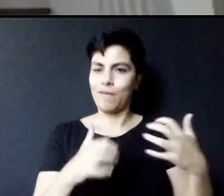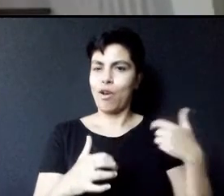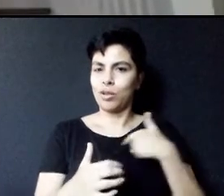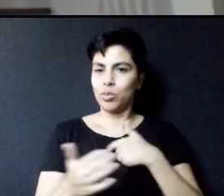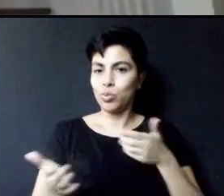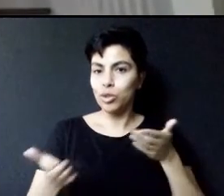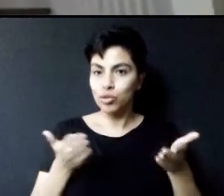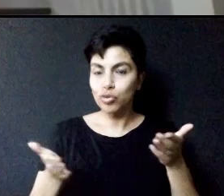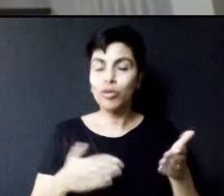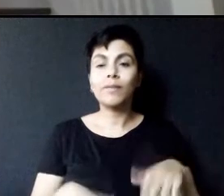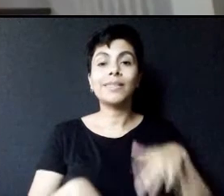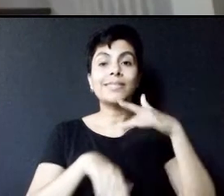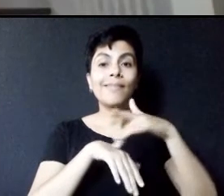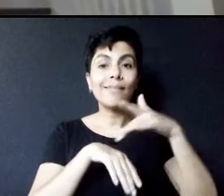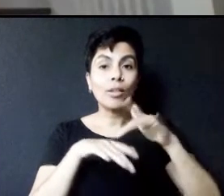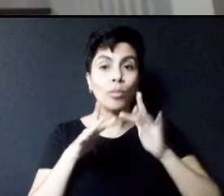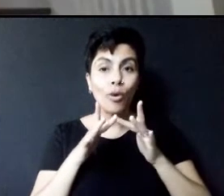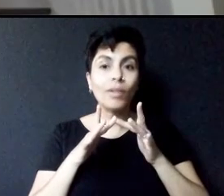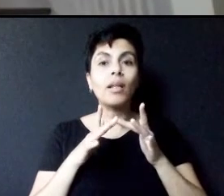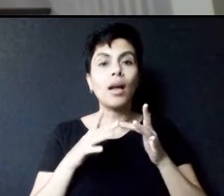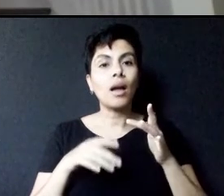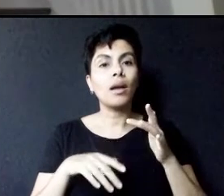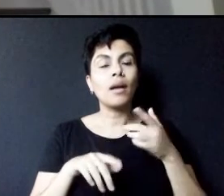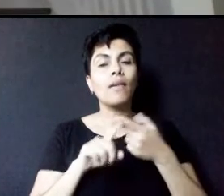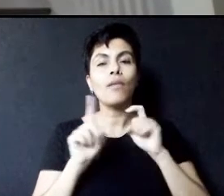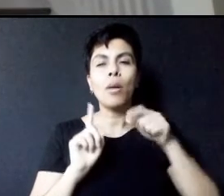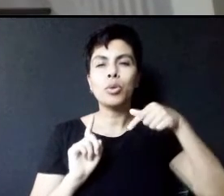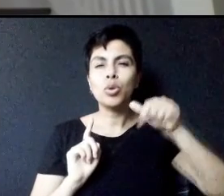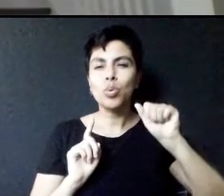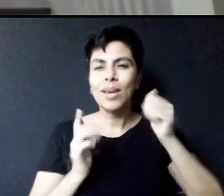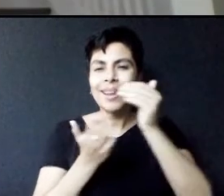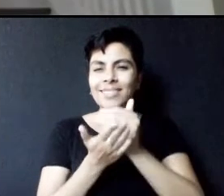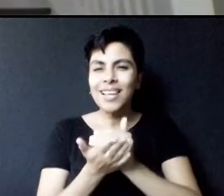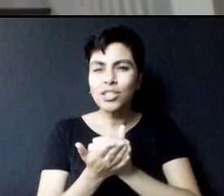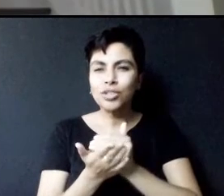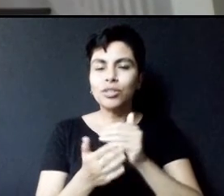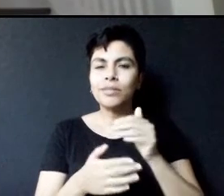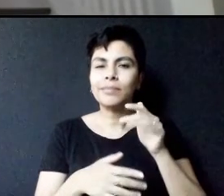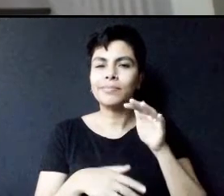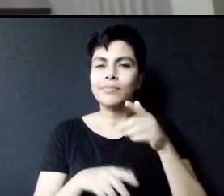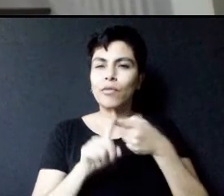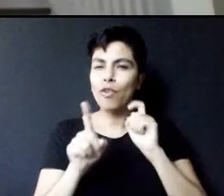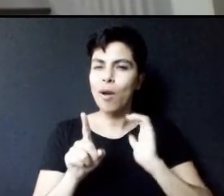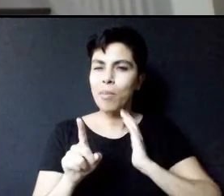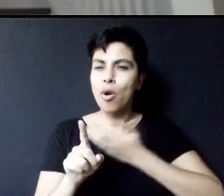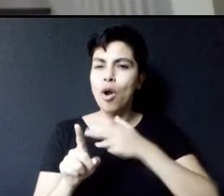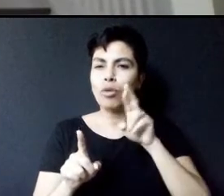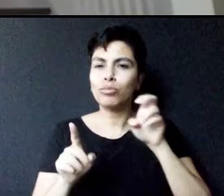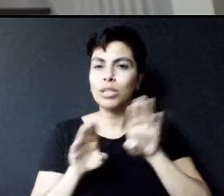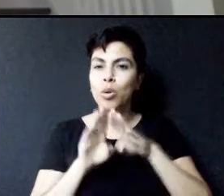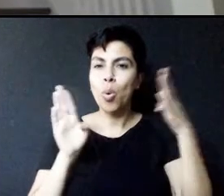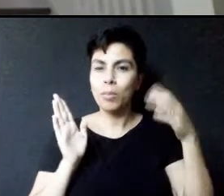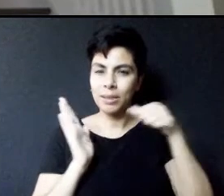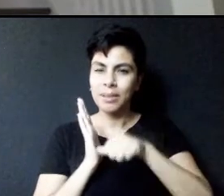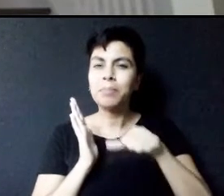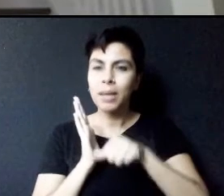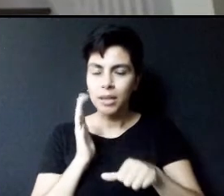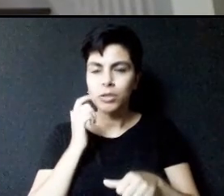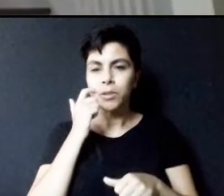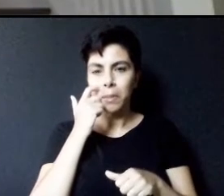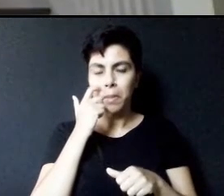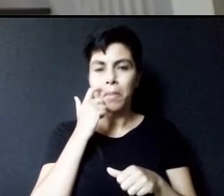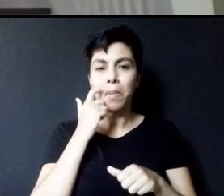audience that we serve. It's available online in our Q&A section of our like a reopening